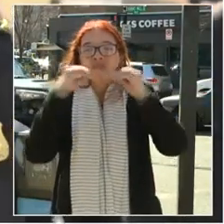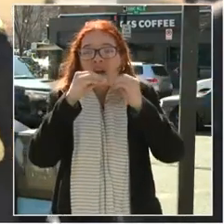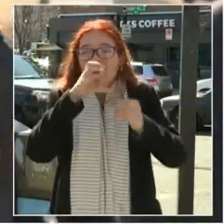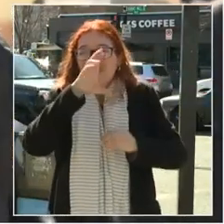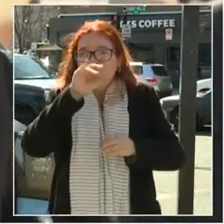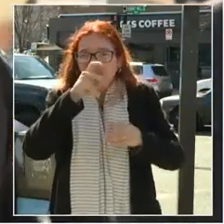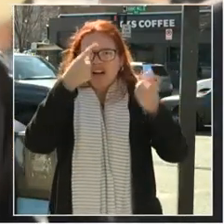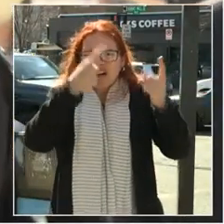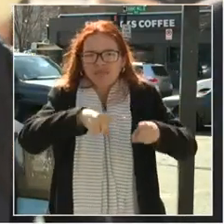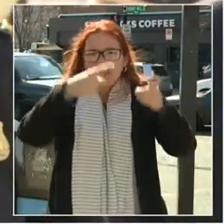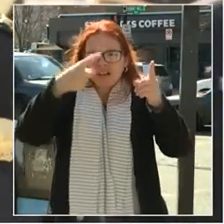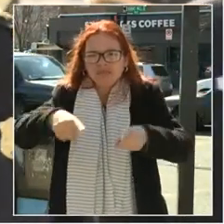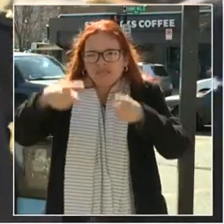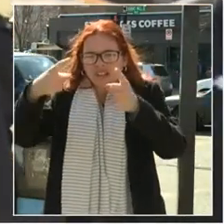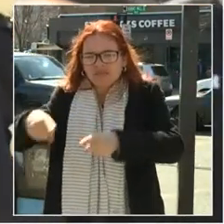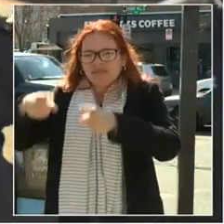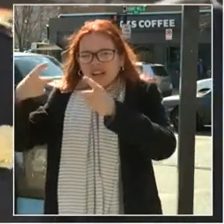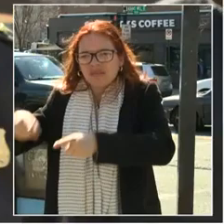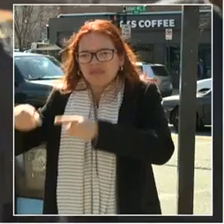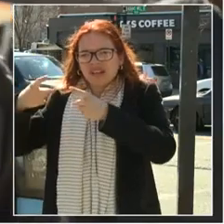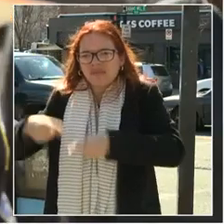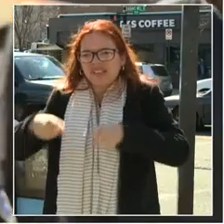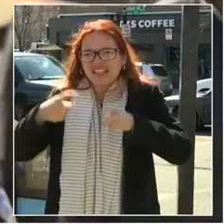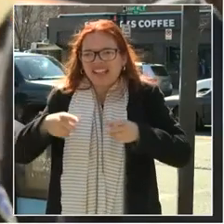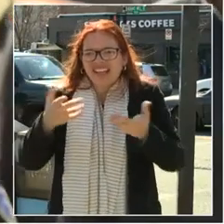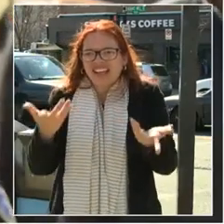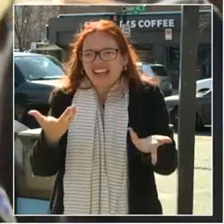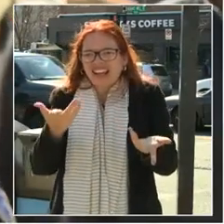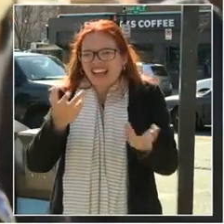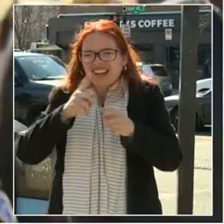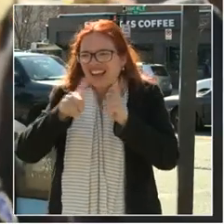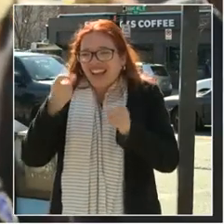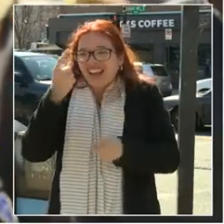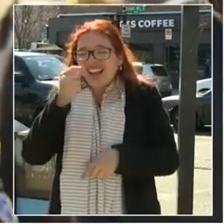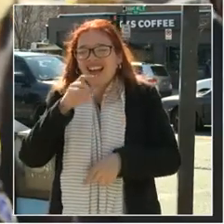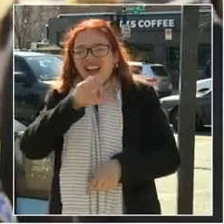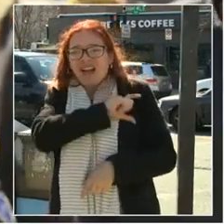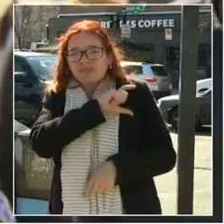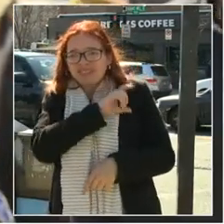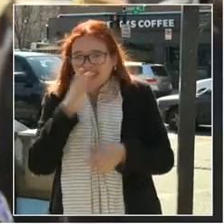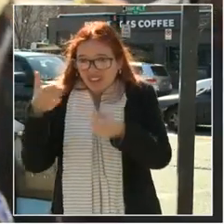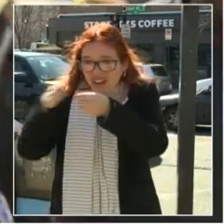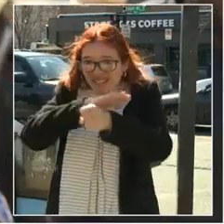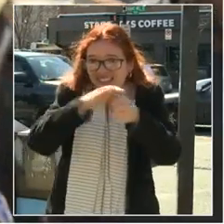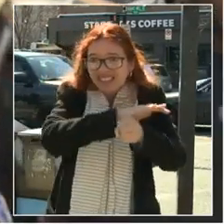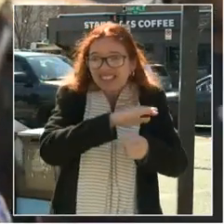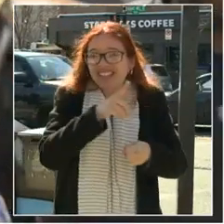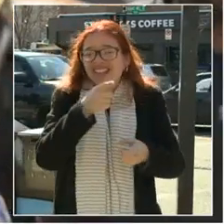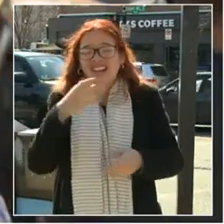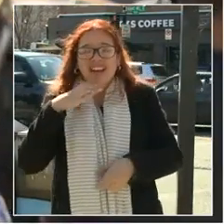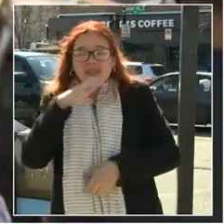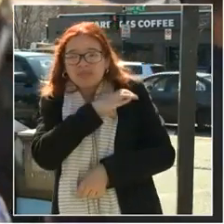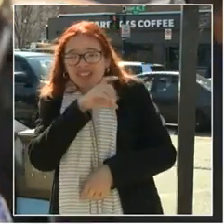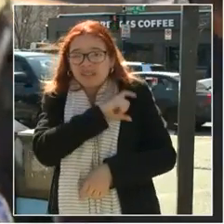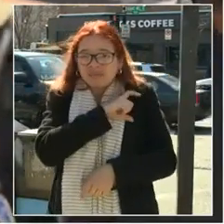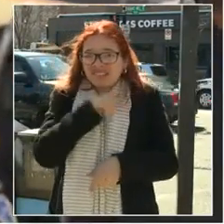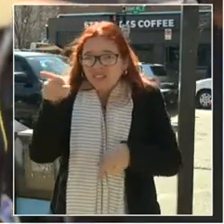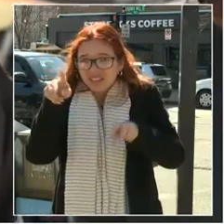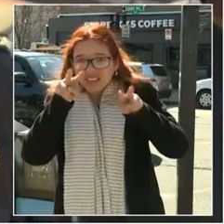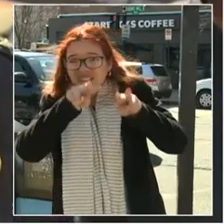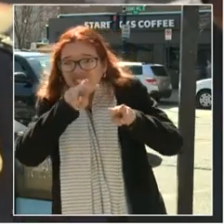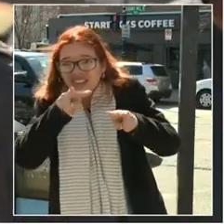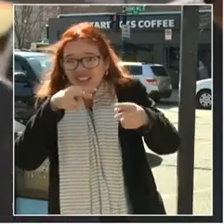get. And I'm wondering if anyone in the police or the council might consider a close look at the boundaries of the